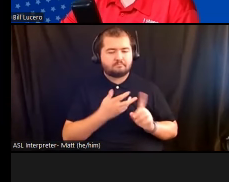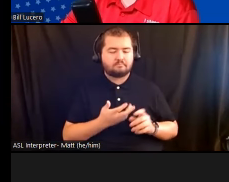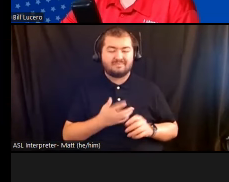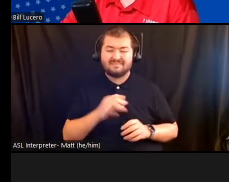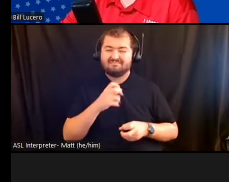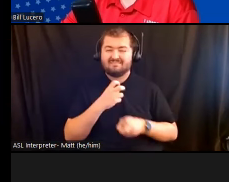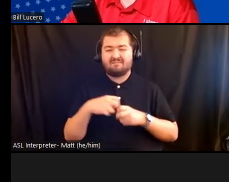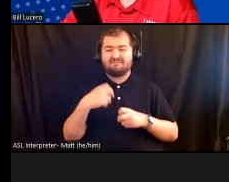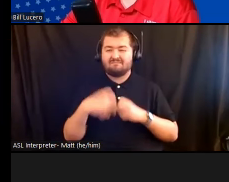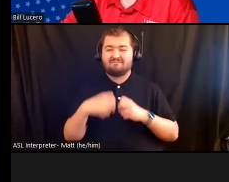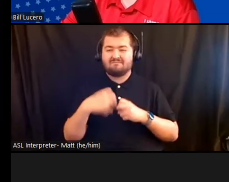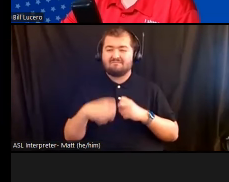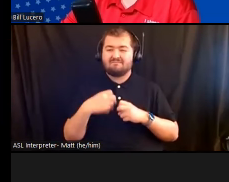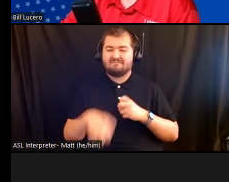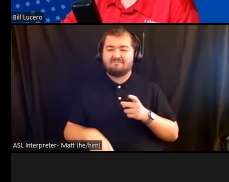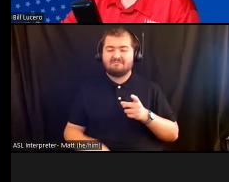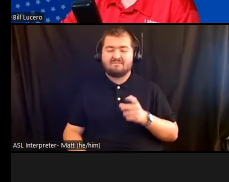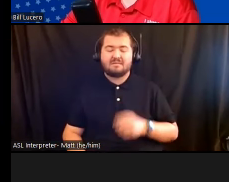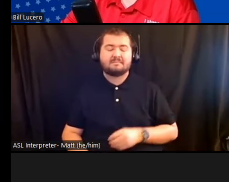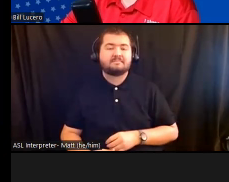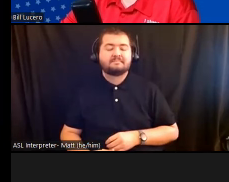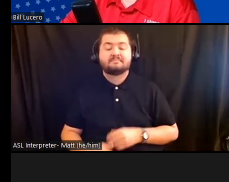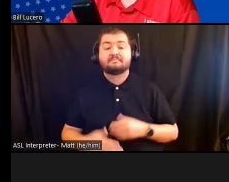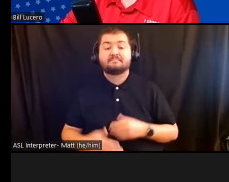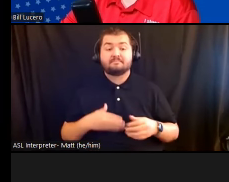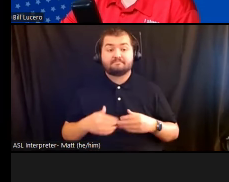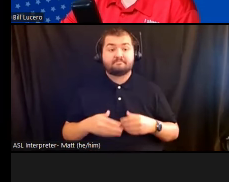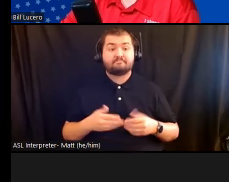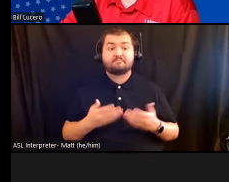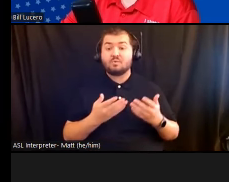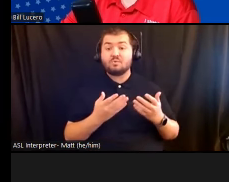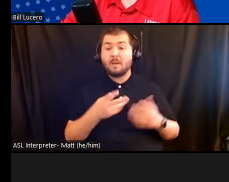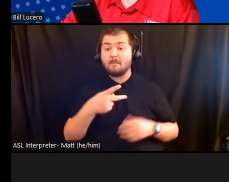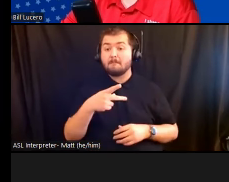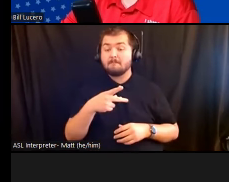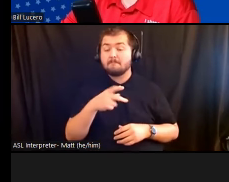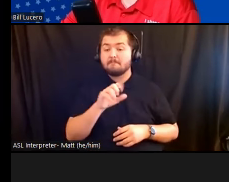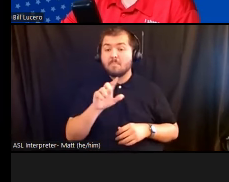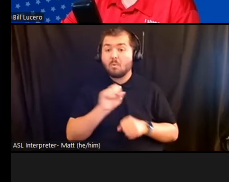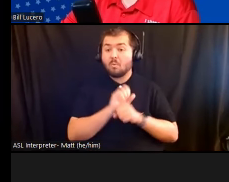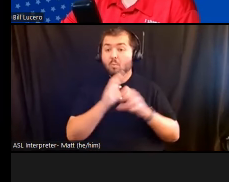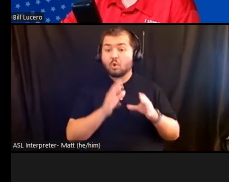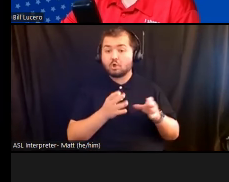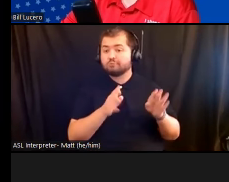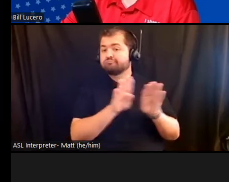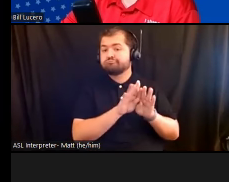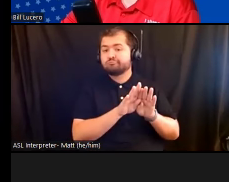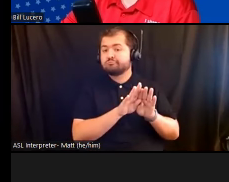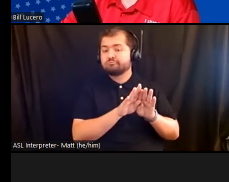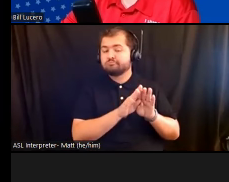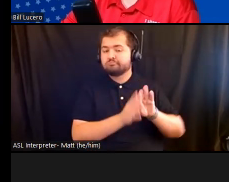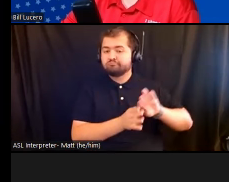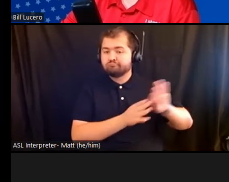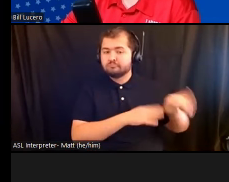That's a tough answer. All right. All right, guys. So we are done with poll workers. Let's go to civic